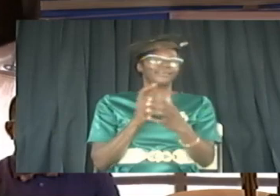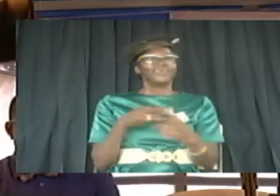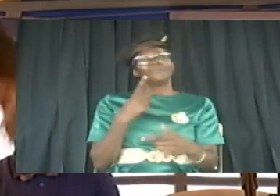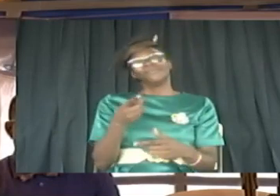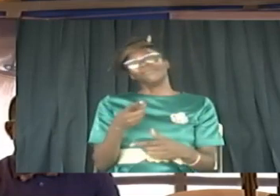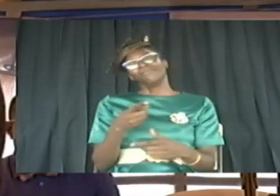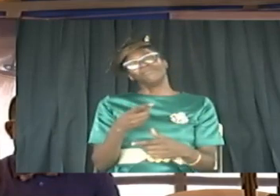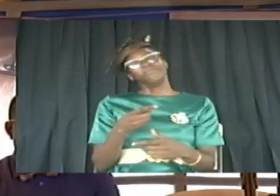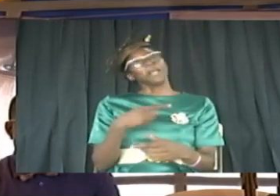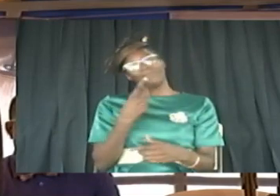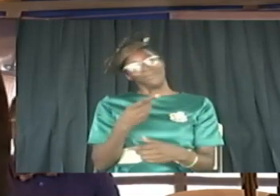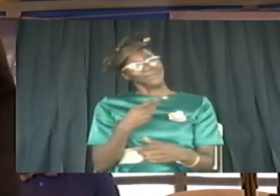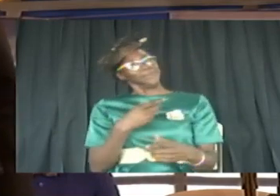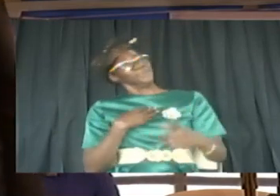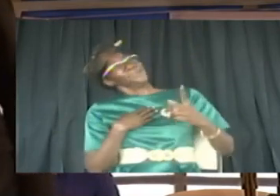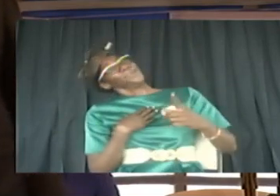God,